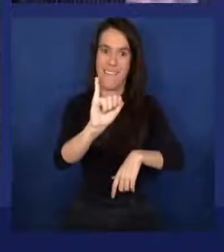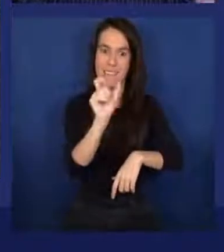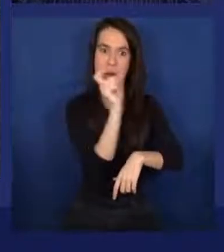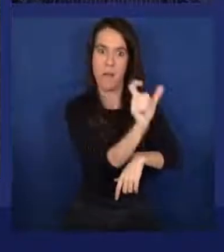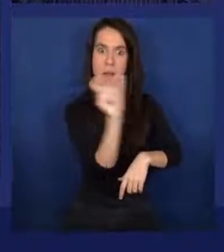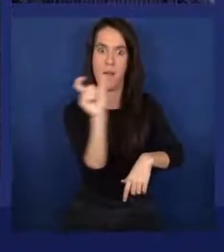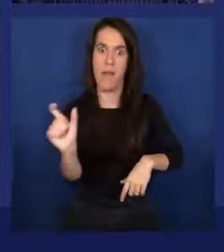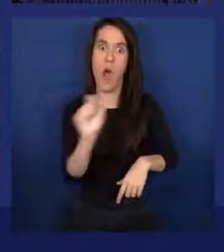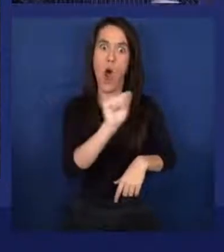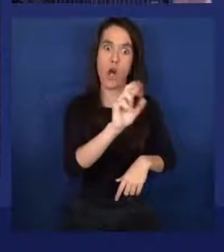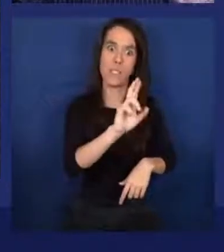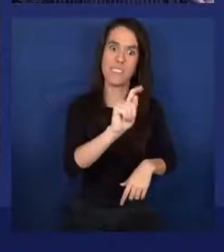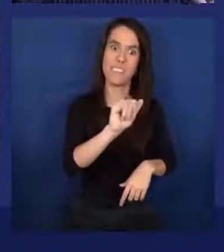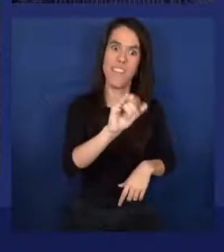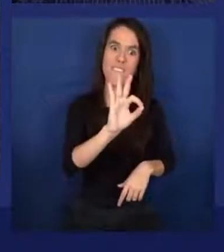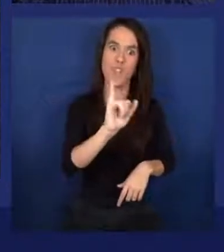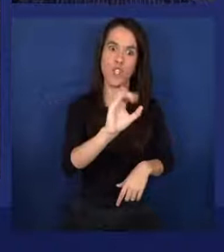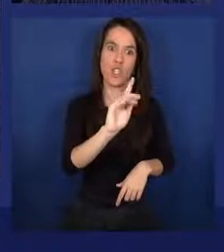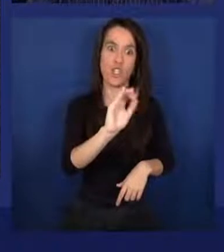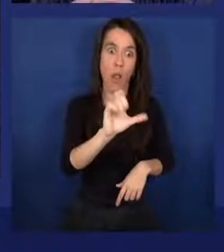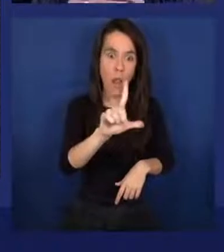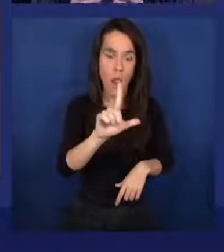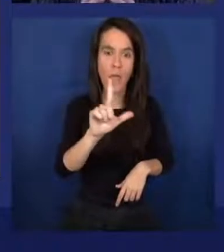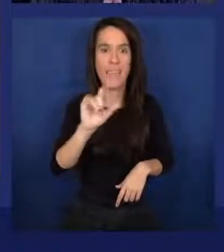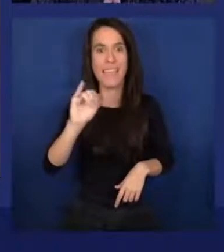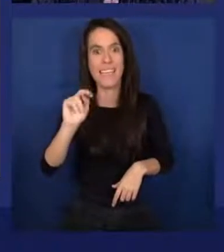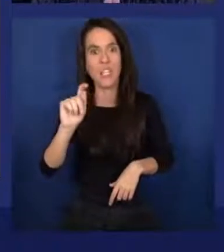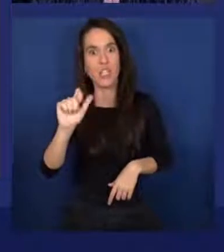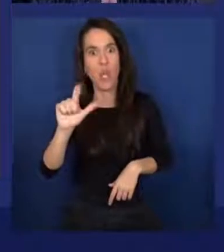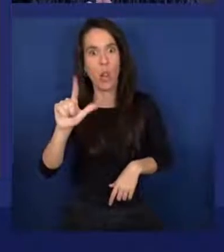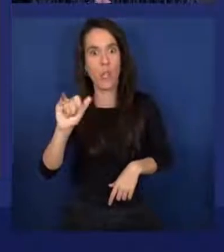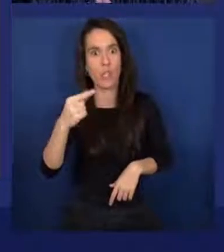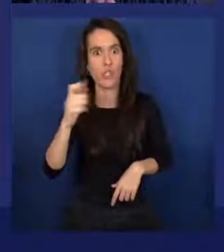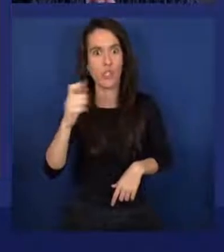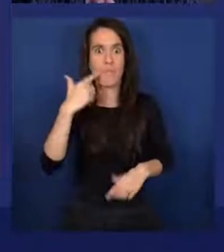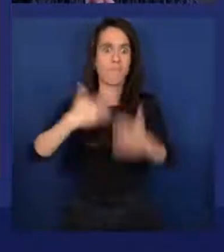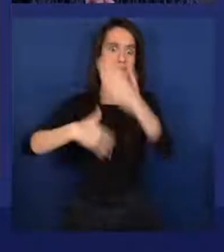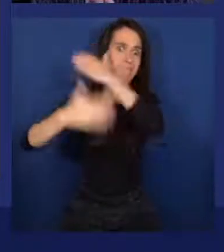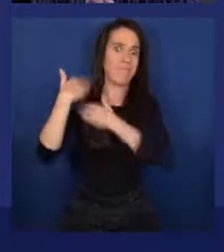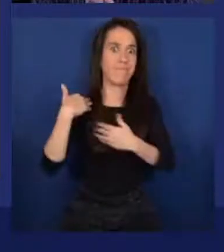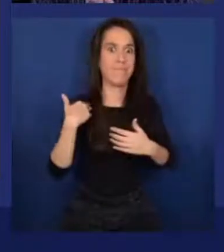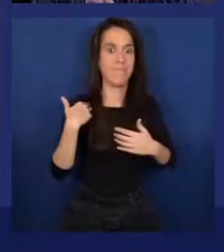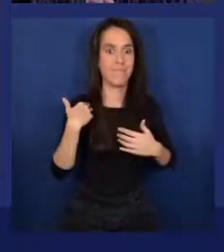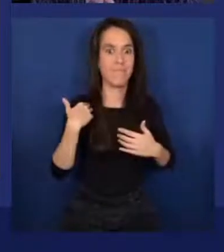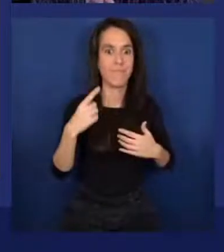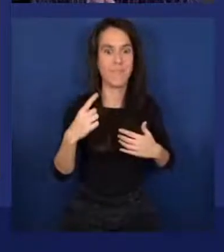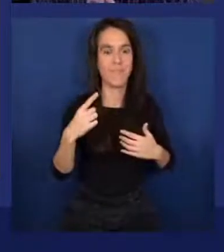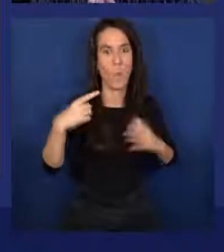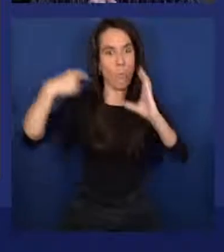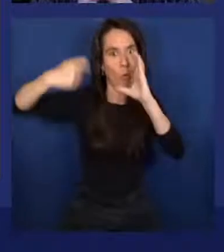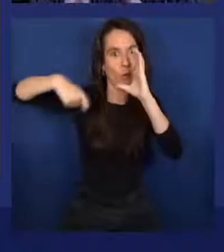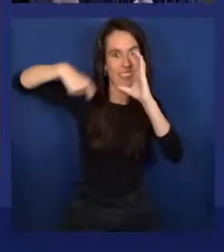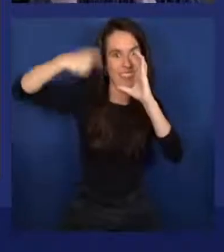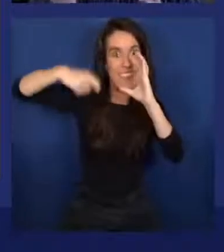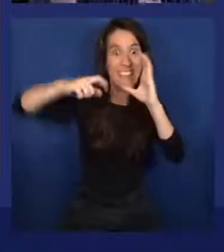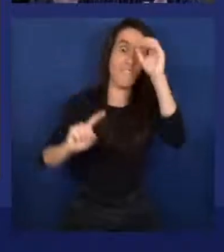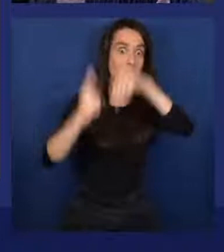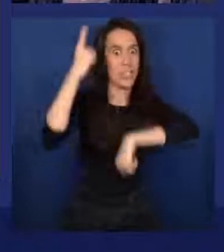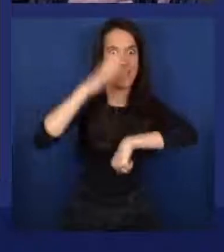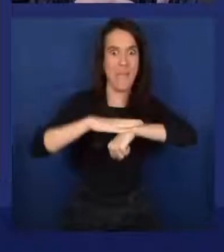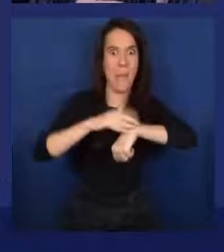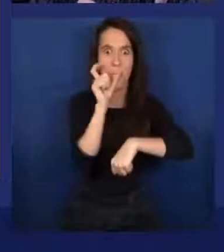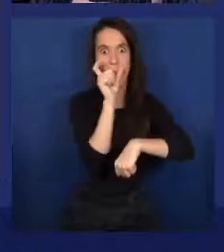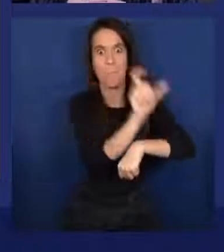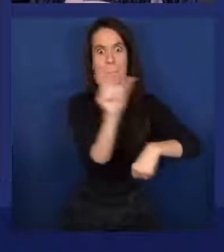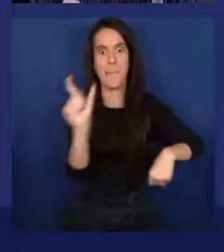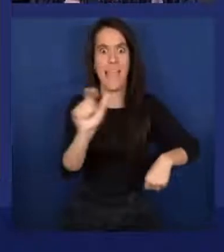in the broader population, is in 1968 in a movie called 2001: A Space Odyssey. Now,